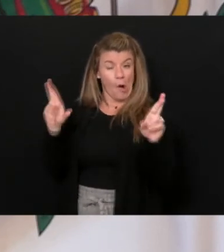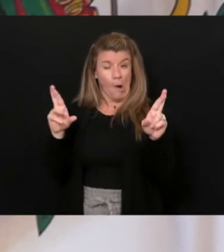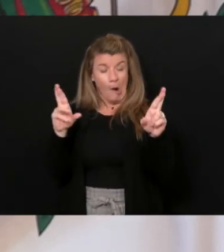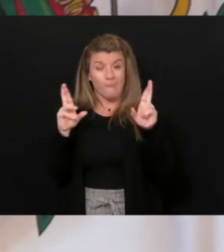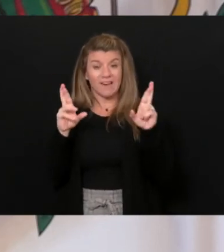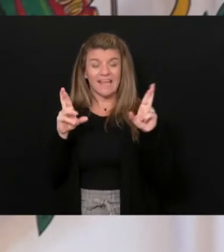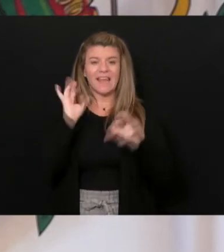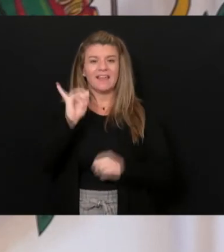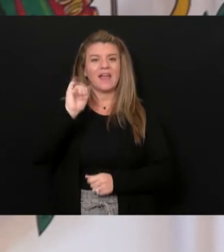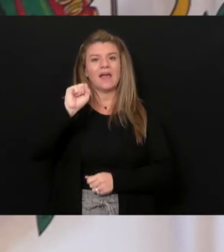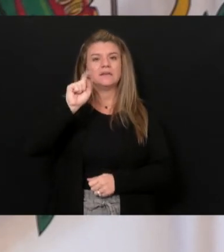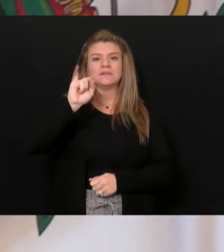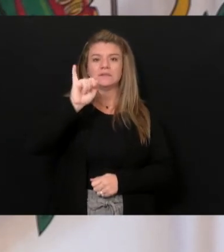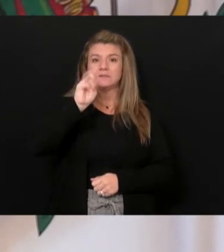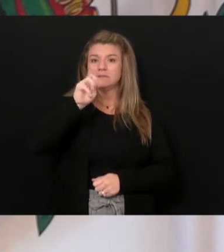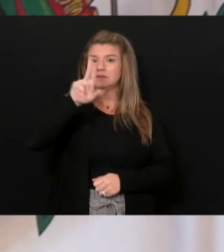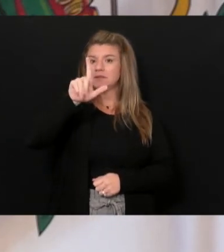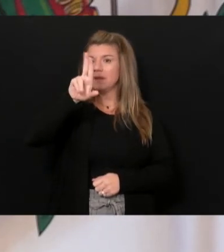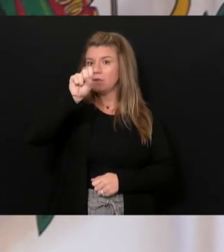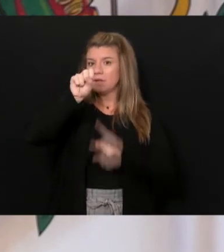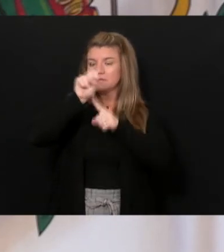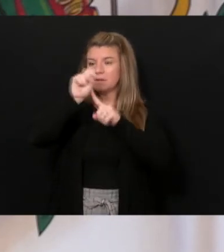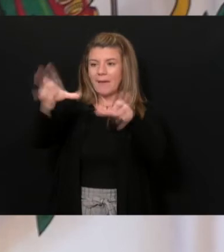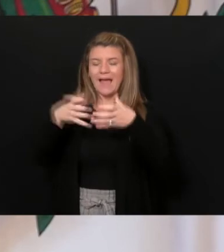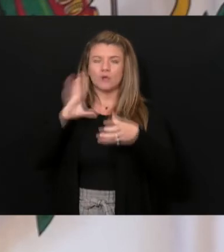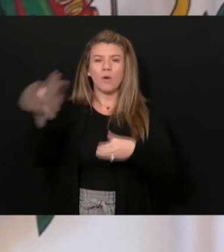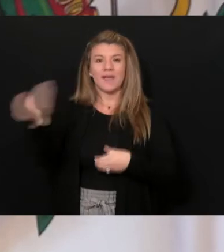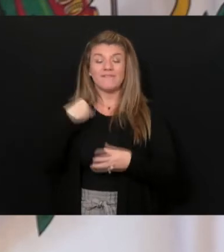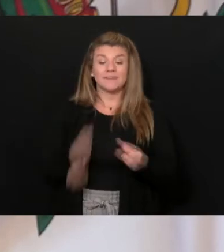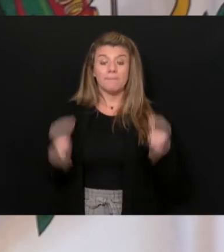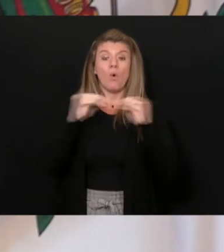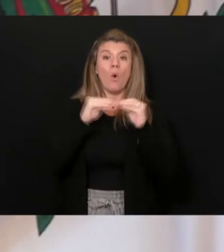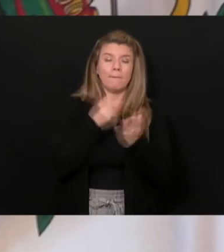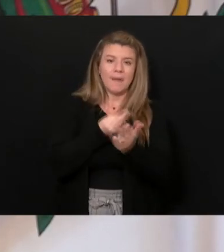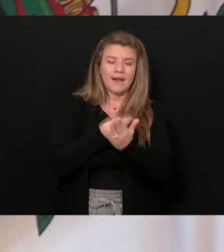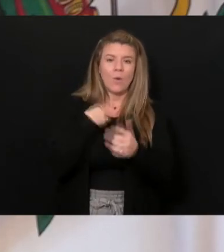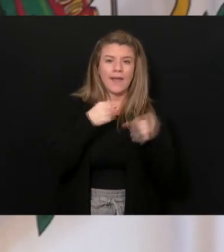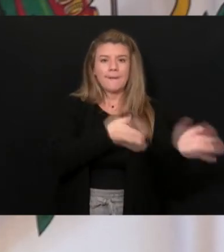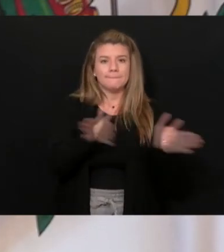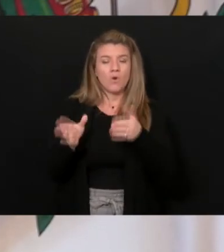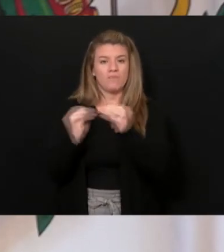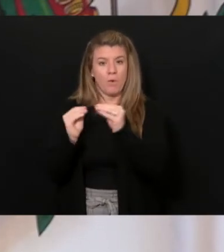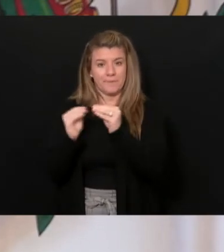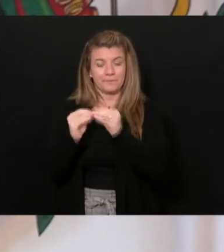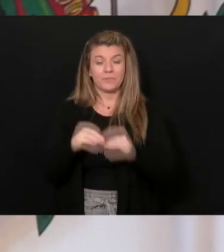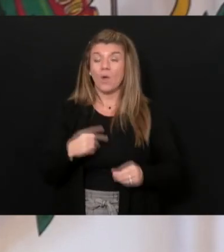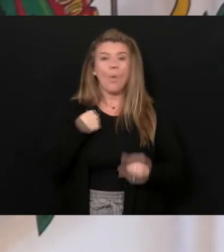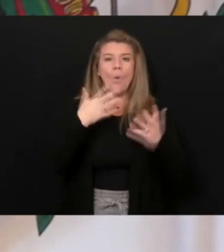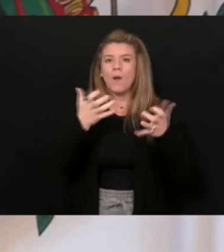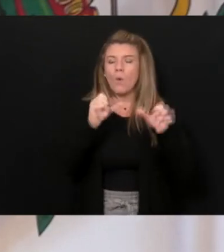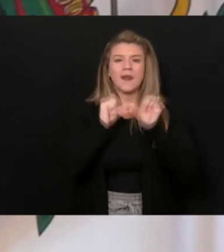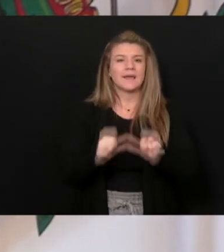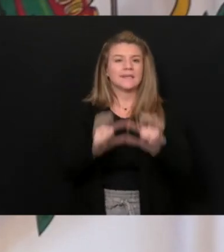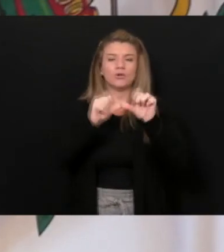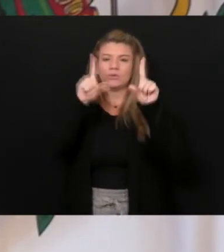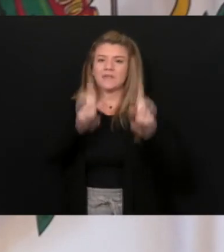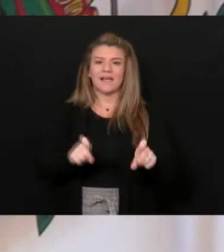stimulus package will even bring us additional dollars to move even more over there as well. Now, we want to continue to test across